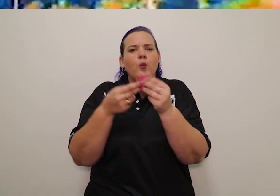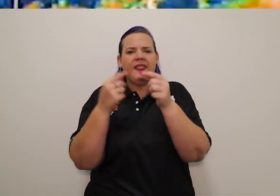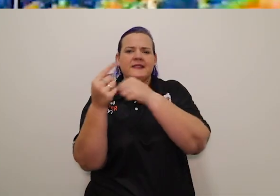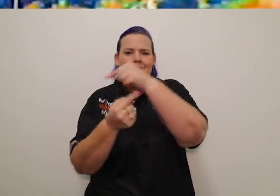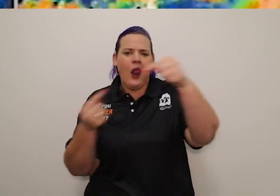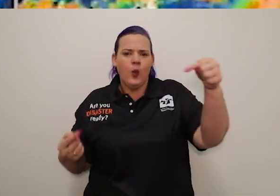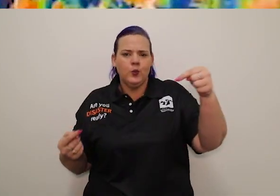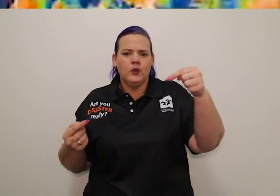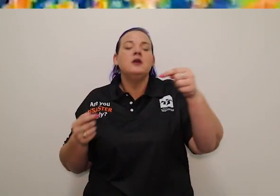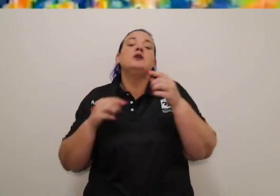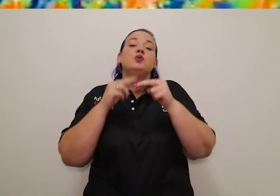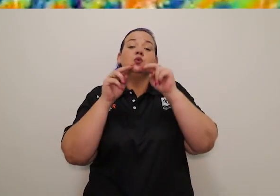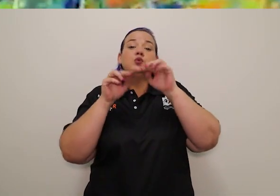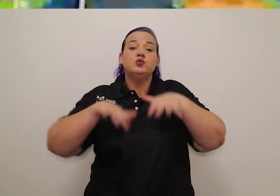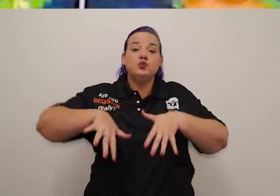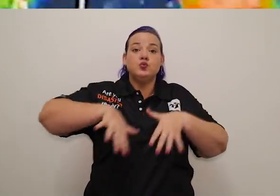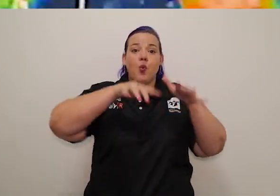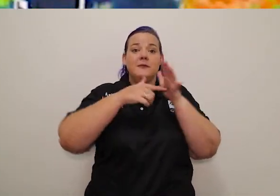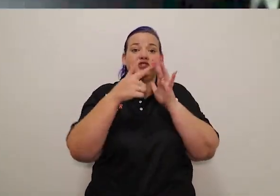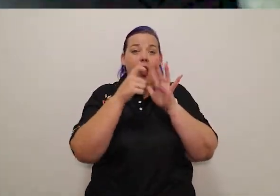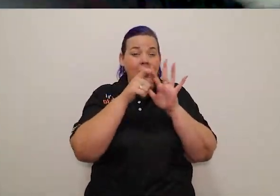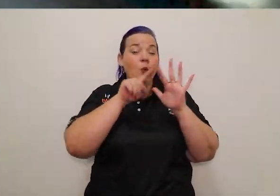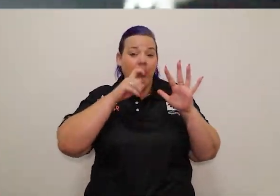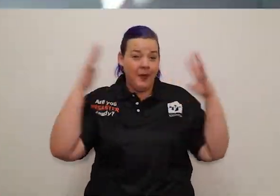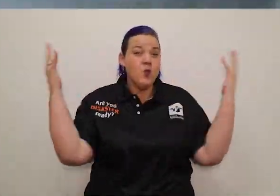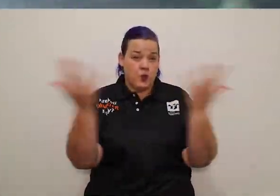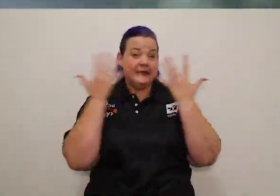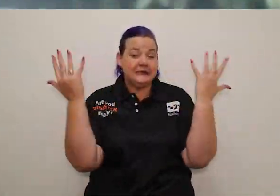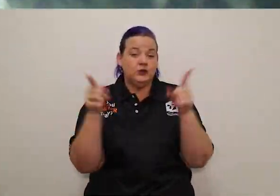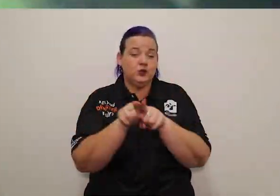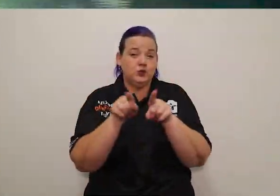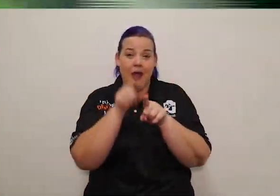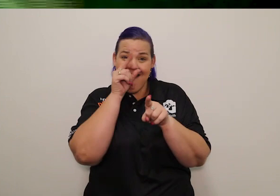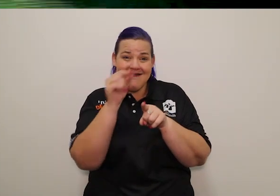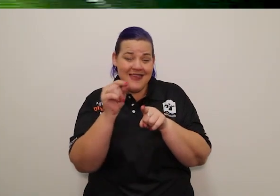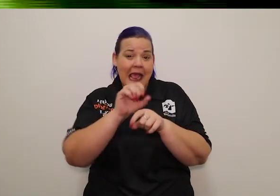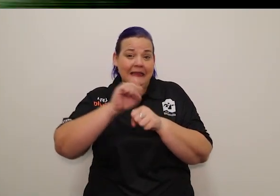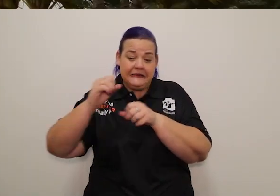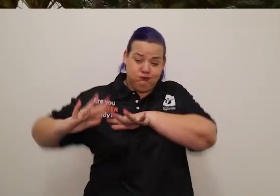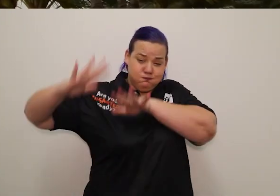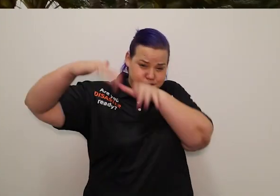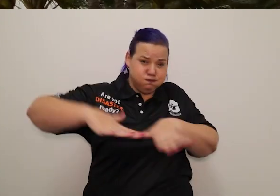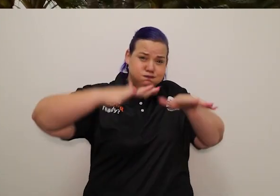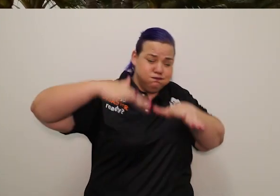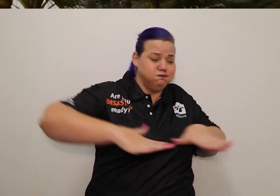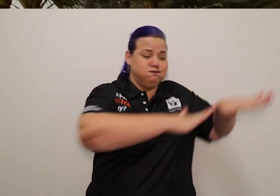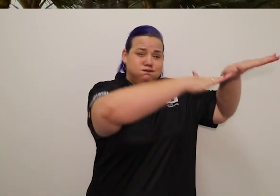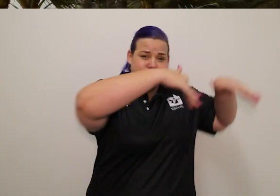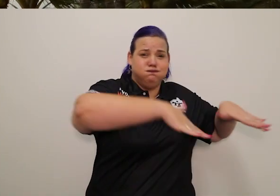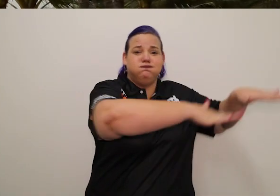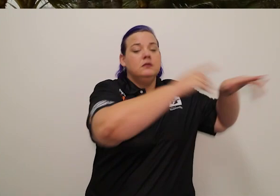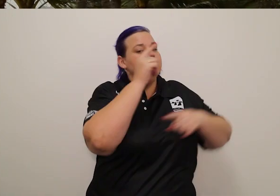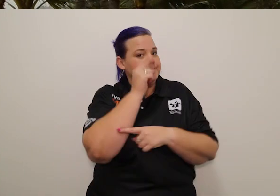is associated with a tropical cyclone. Storm tides will be accompanied by gale-force winds with successive waves